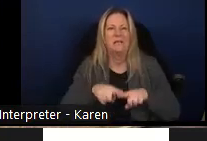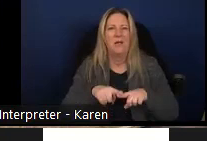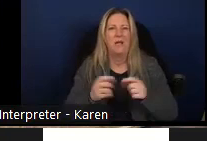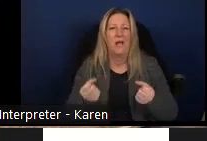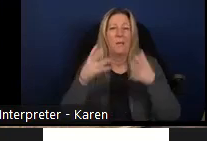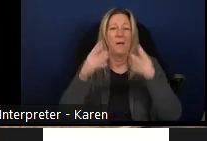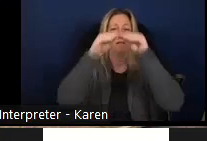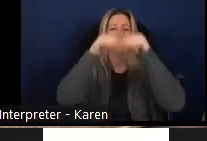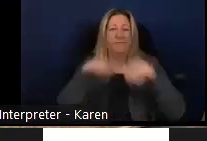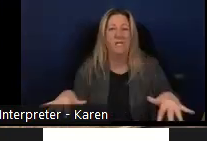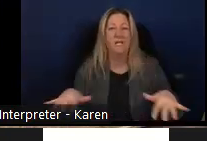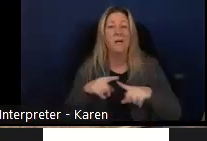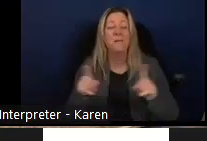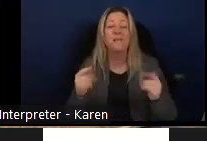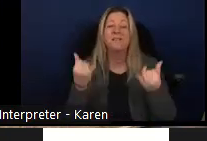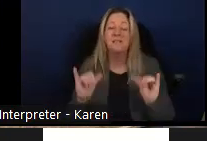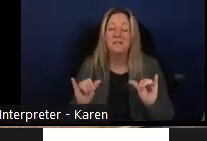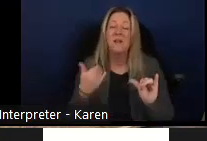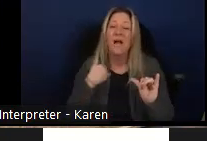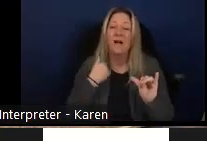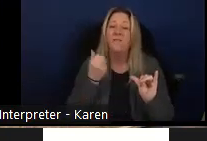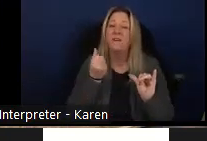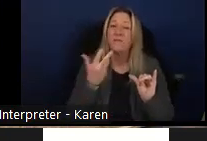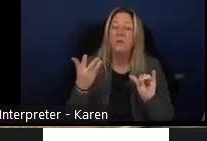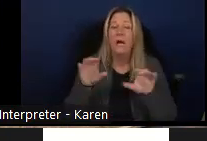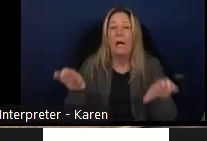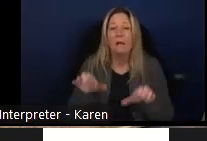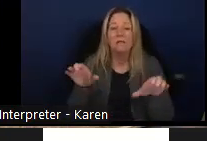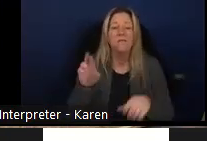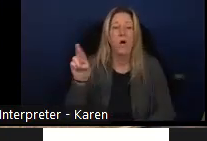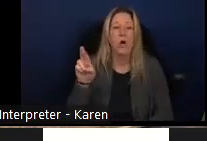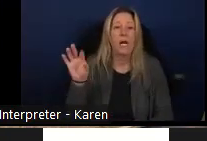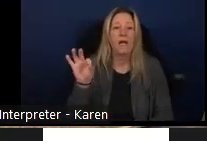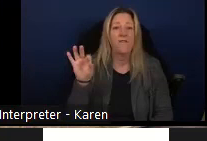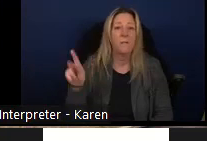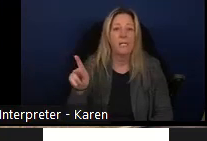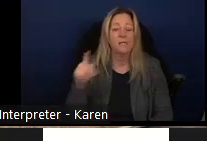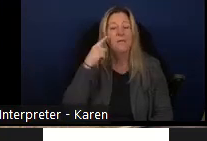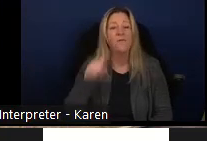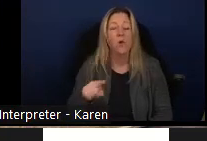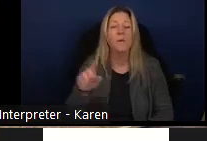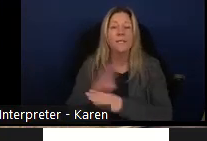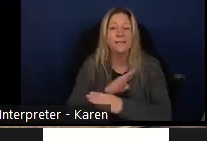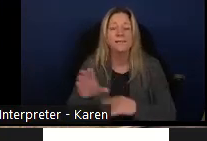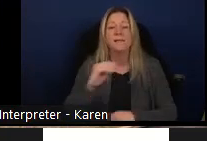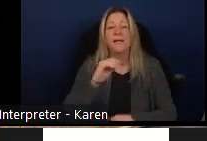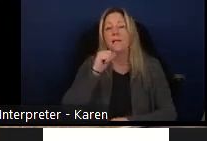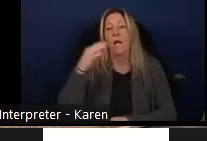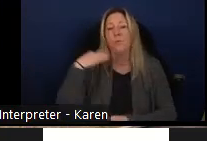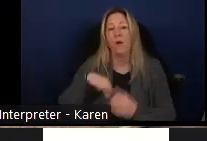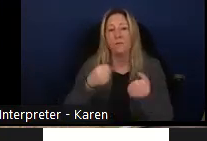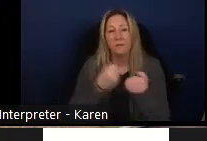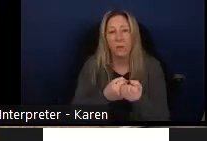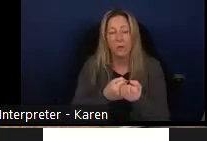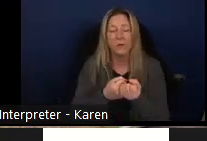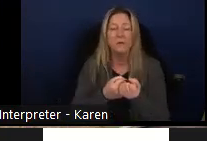as we kind of mentioned, we do still have a couple of active RFPs out there for business and nonprofit support. I don't know if we